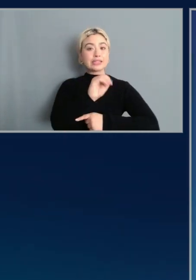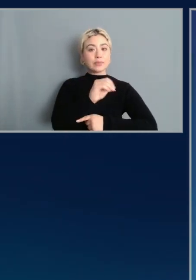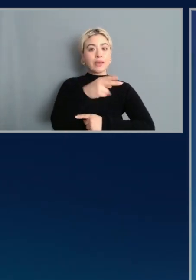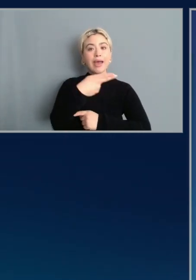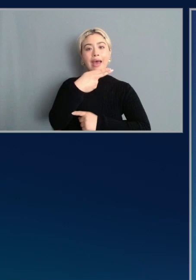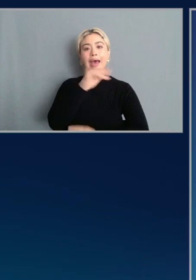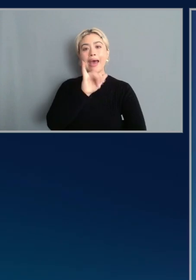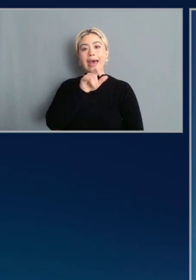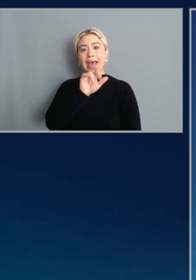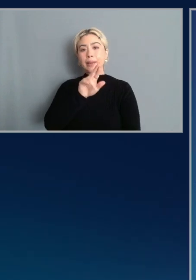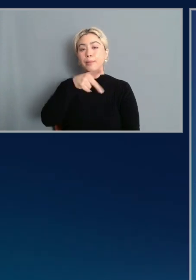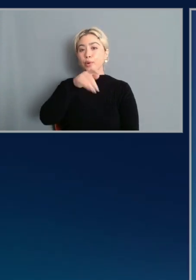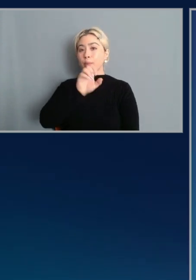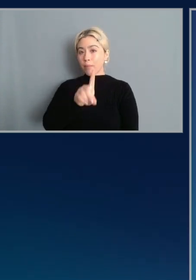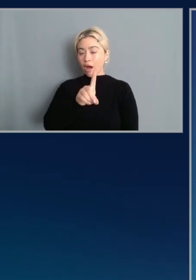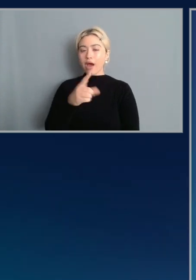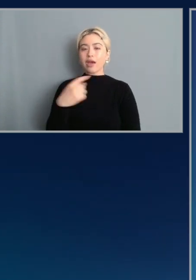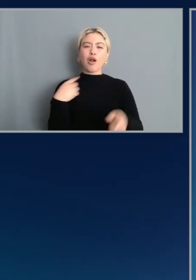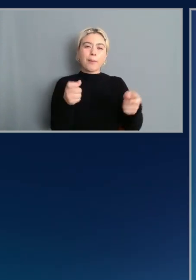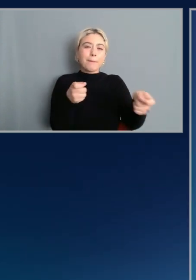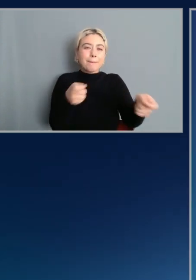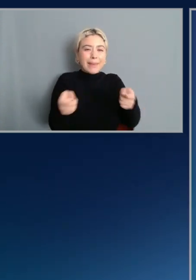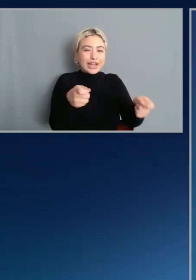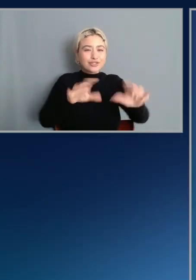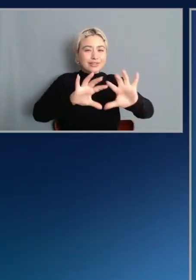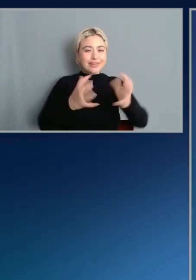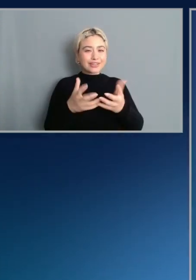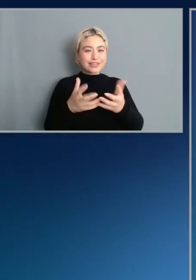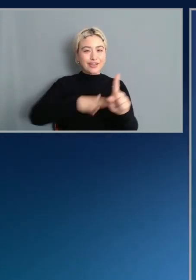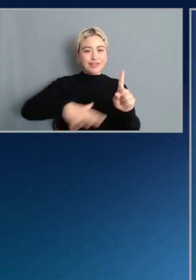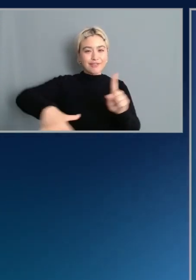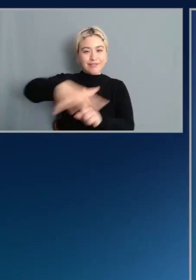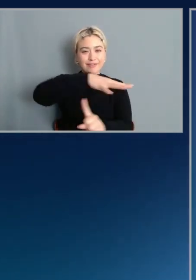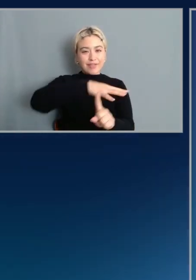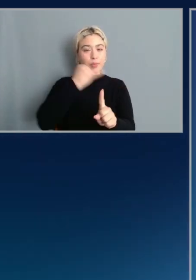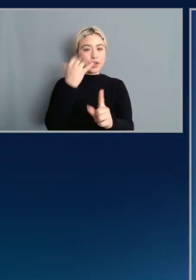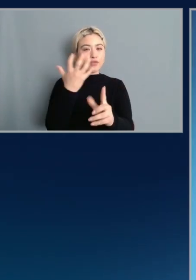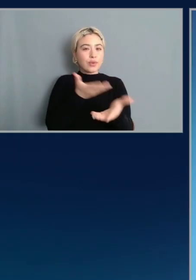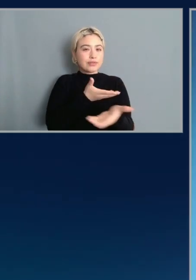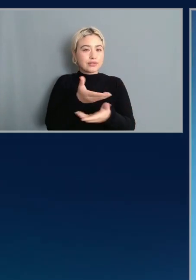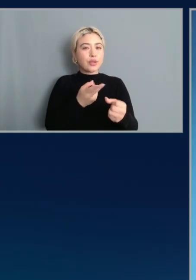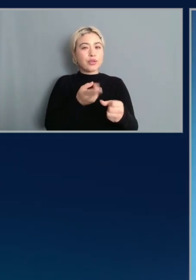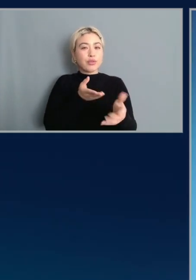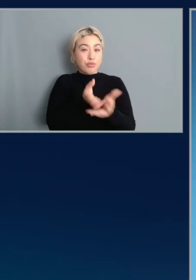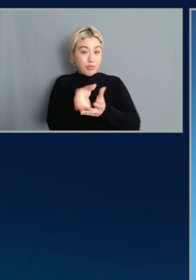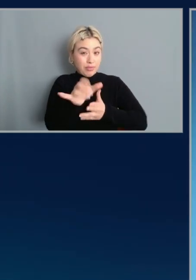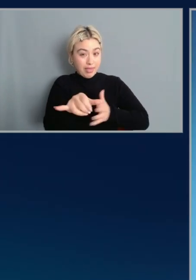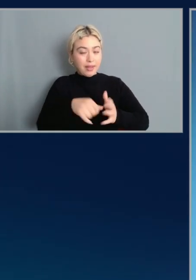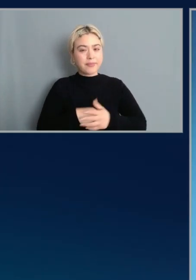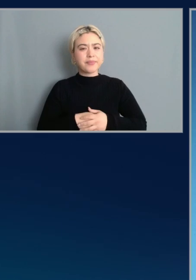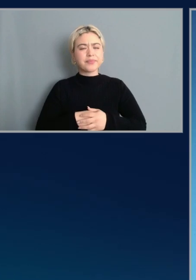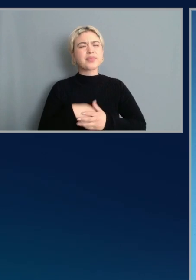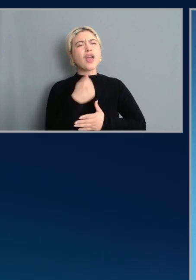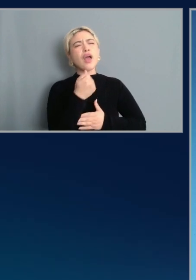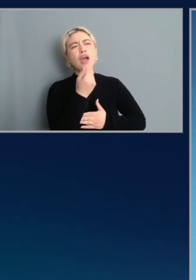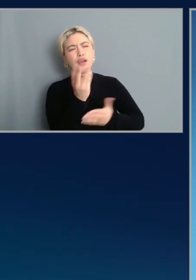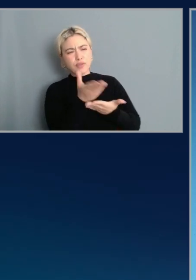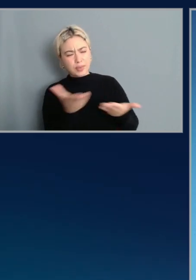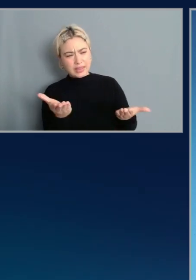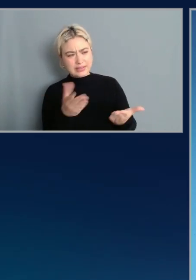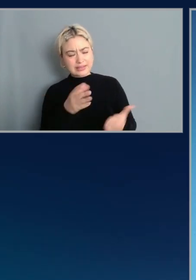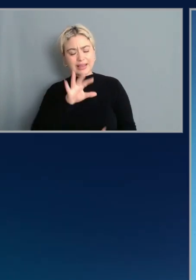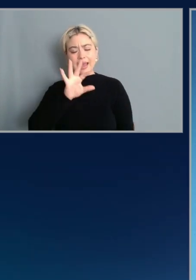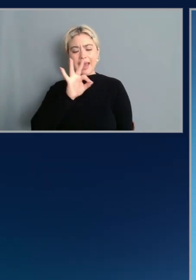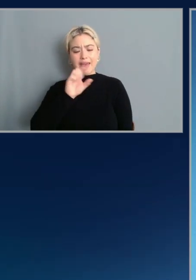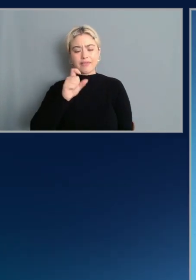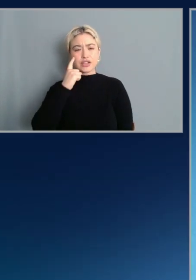is our managed cluster environment, if you want to interact with it through Slurm. So a couple things. FSX for Lustre,